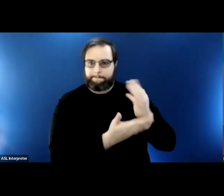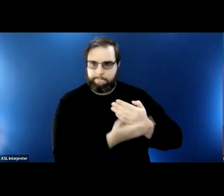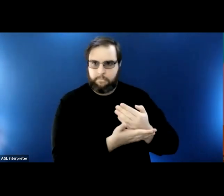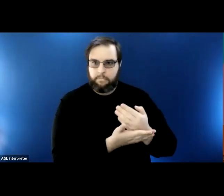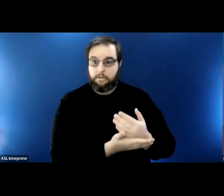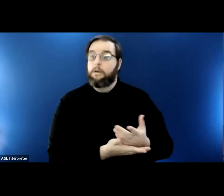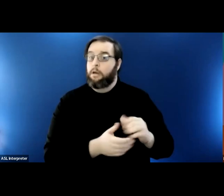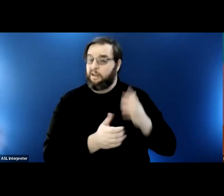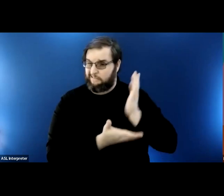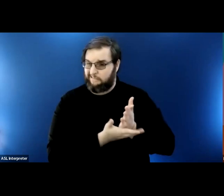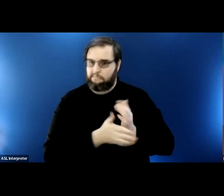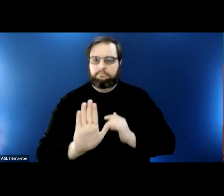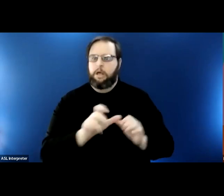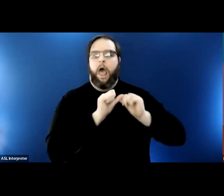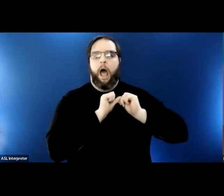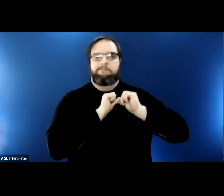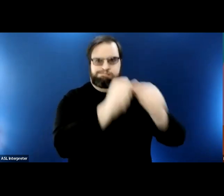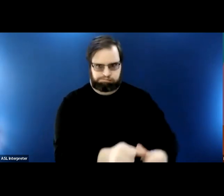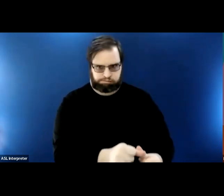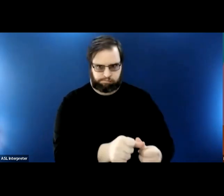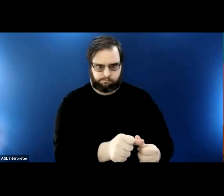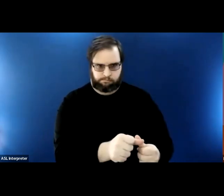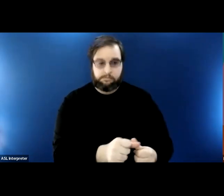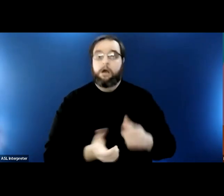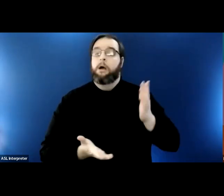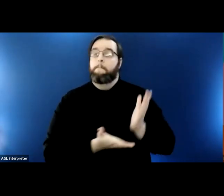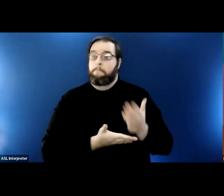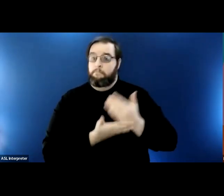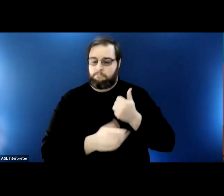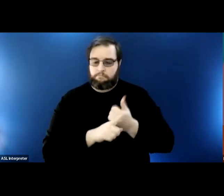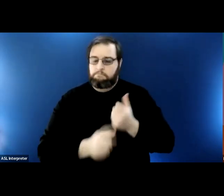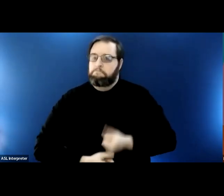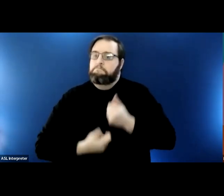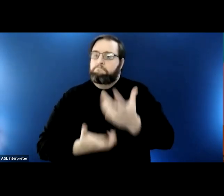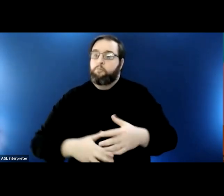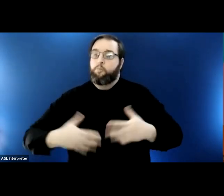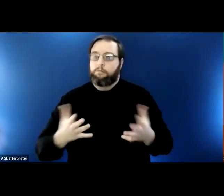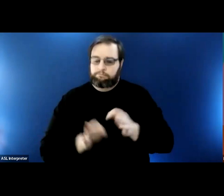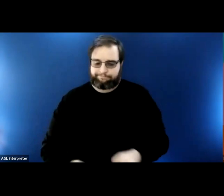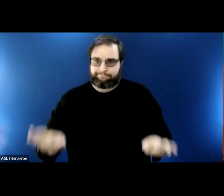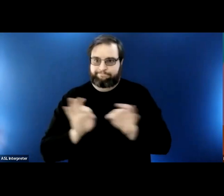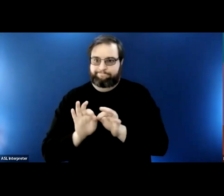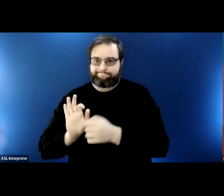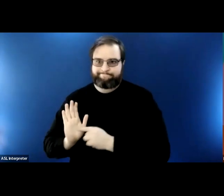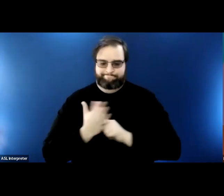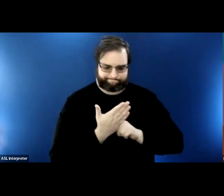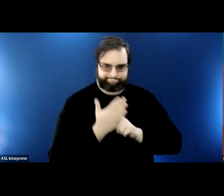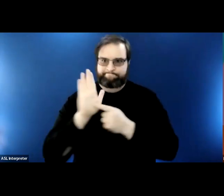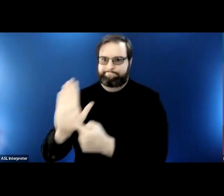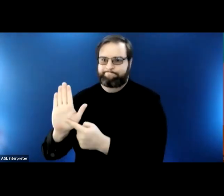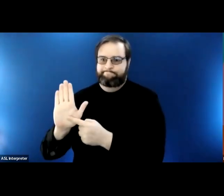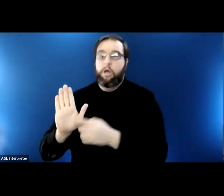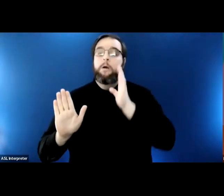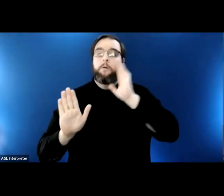investment. You know, they say budgets are an expression of our values. And even the scripture tells us where